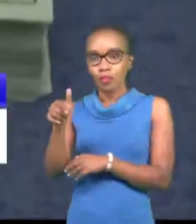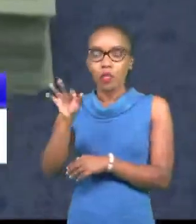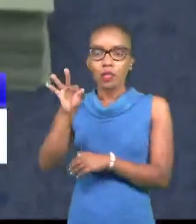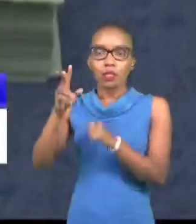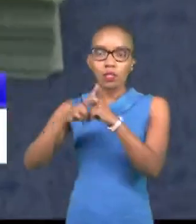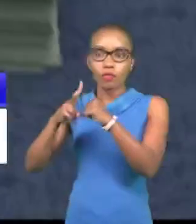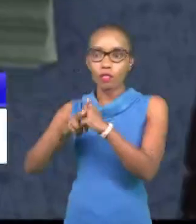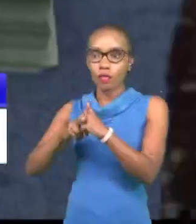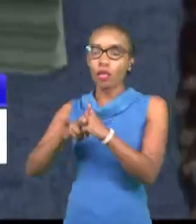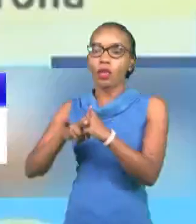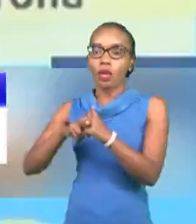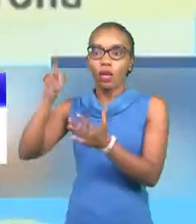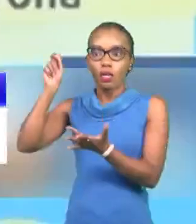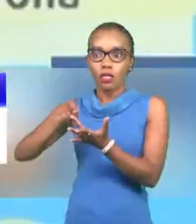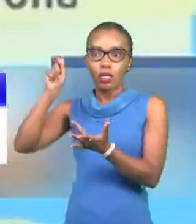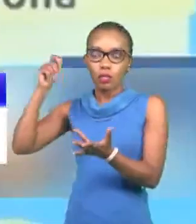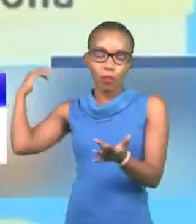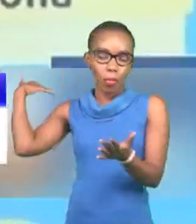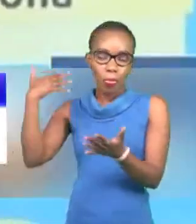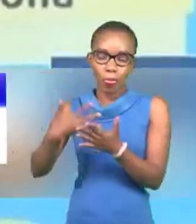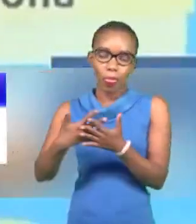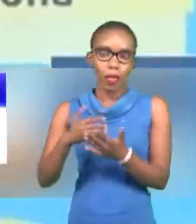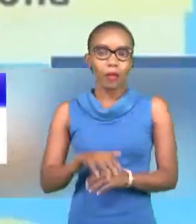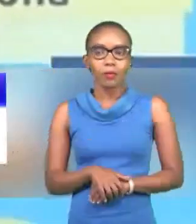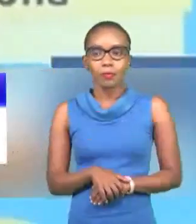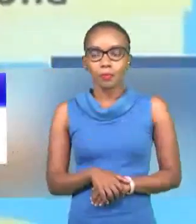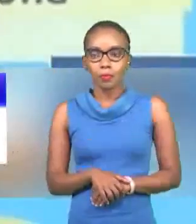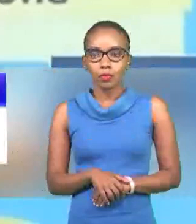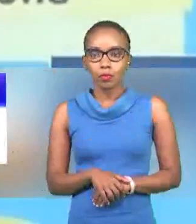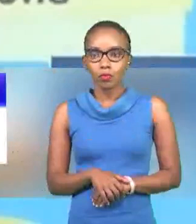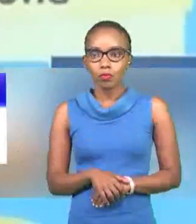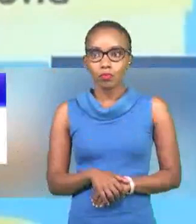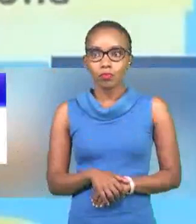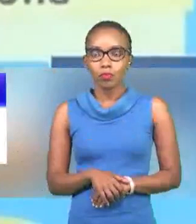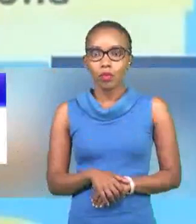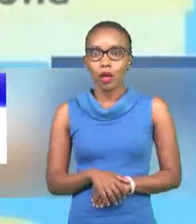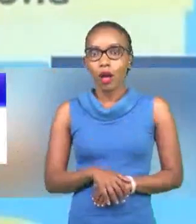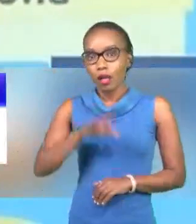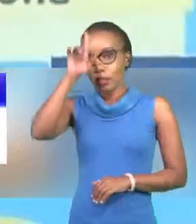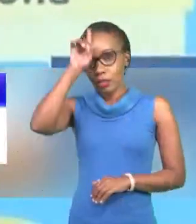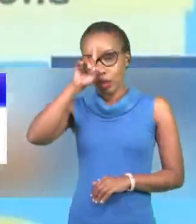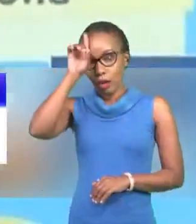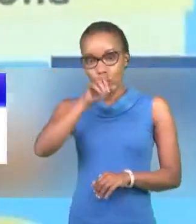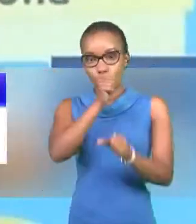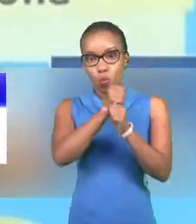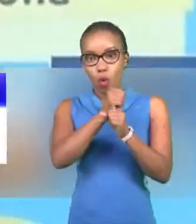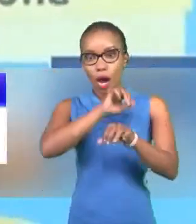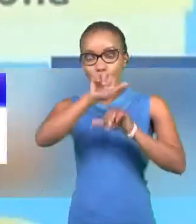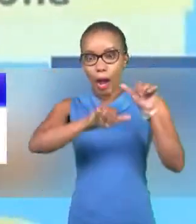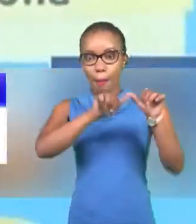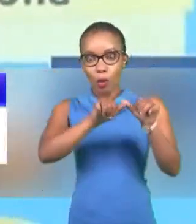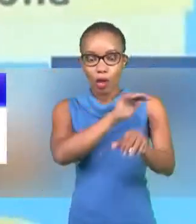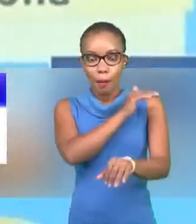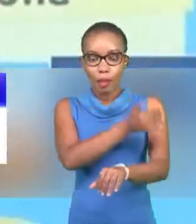1,423,377 tests conducted so far. We have been undertaking a very serious effort in terms of building the